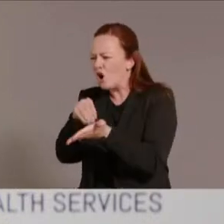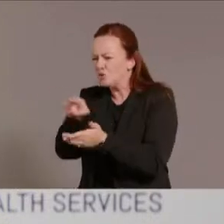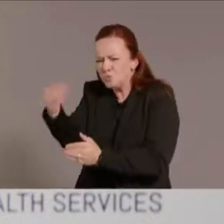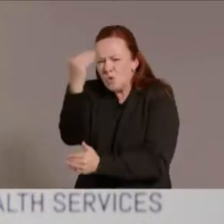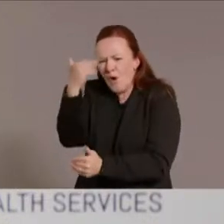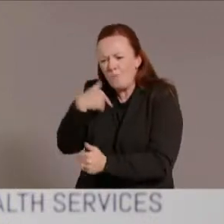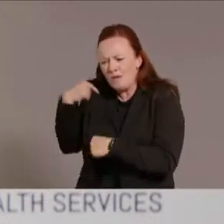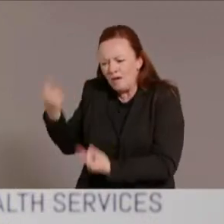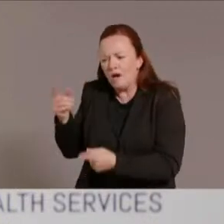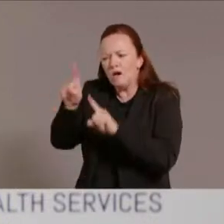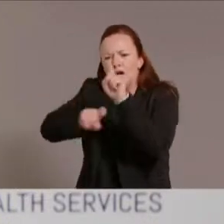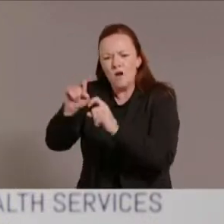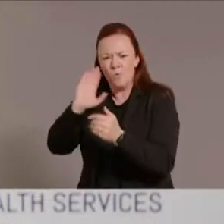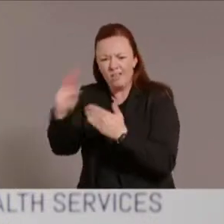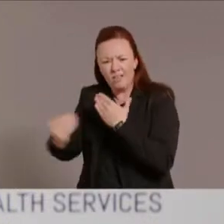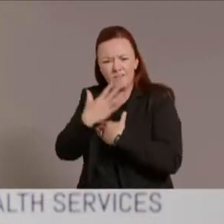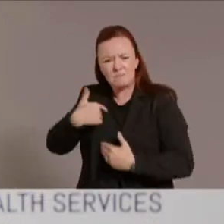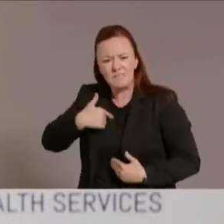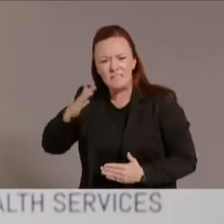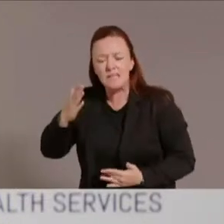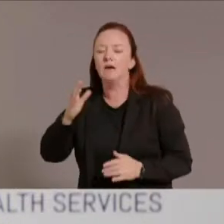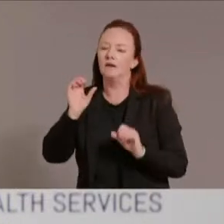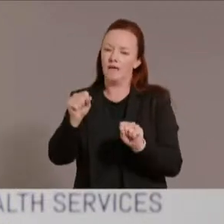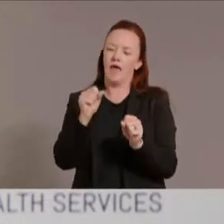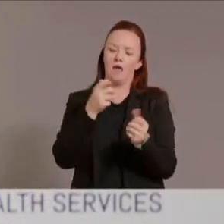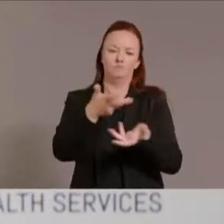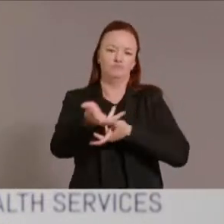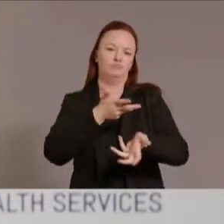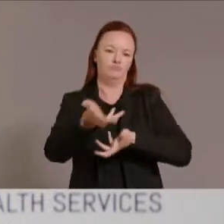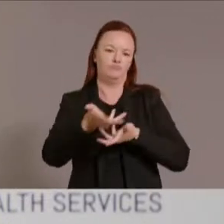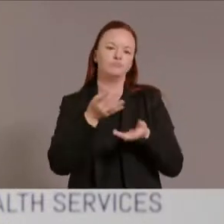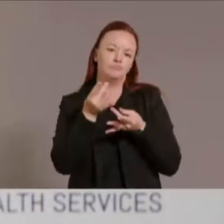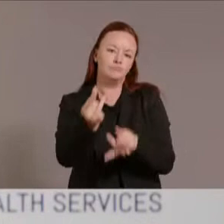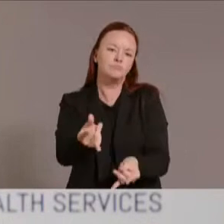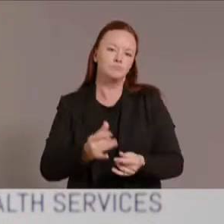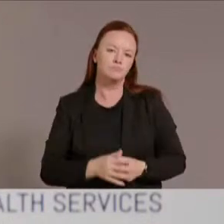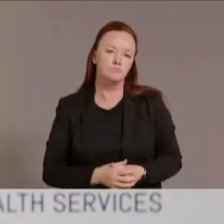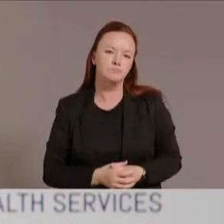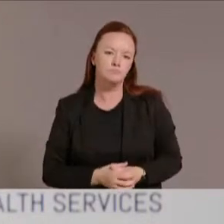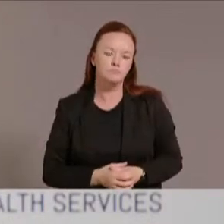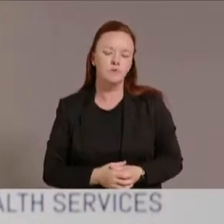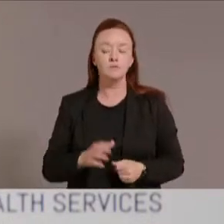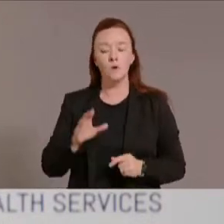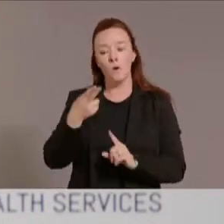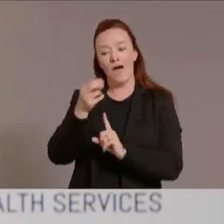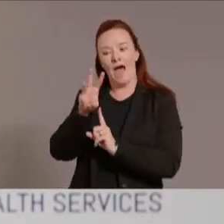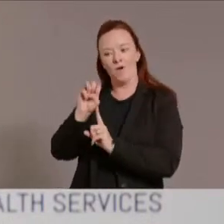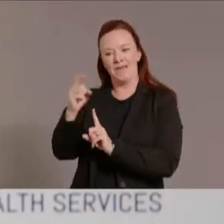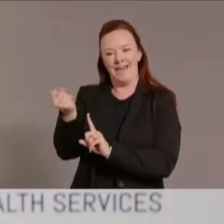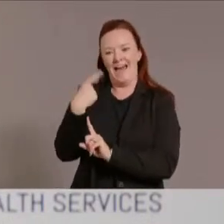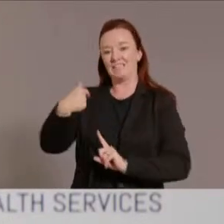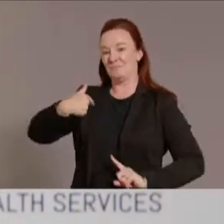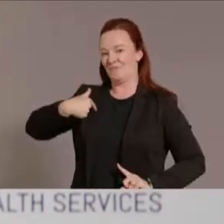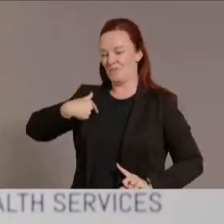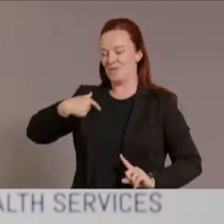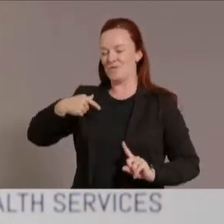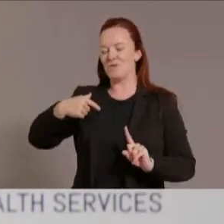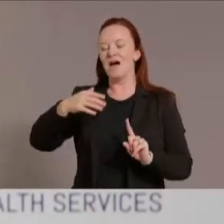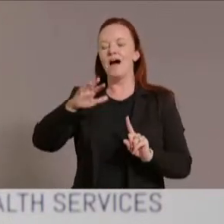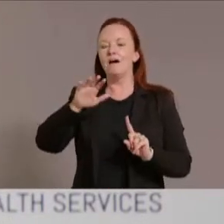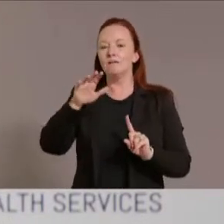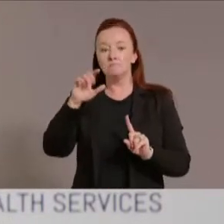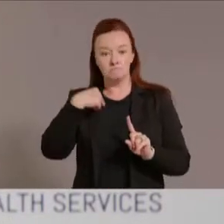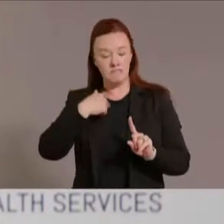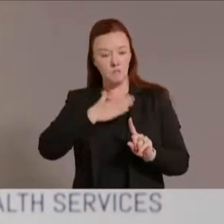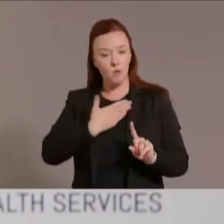so, kind of going back to Howie's question, I absolutely would get the Johnson & Johnson vaccine, and